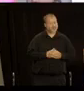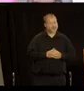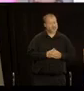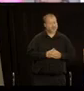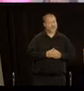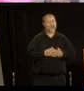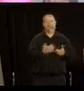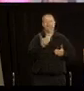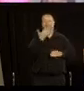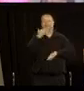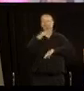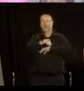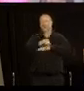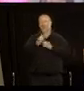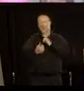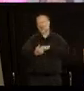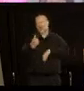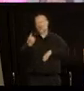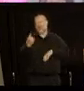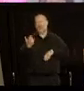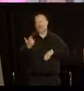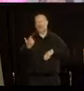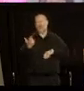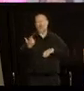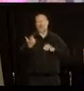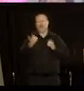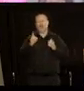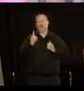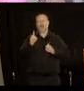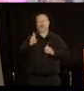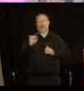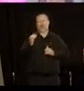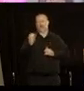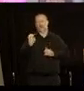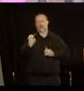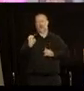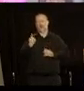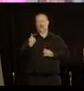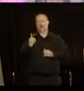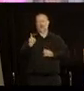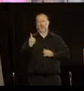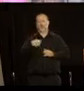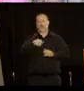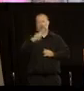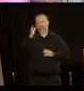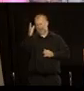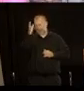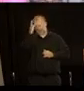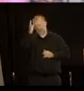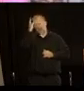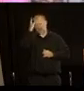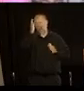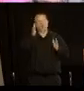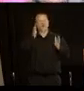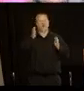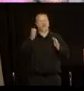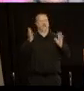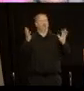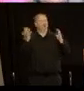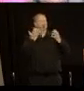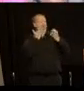Hey, good evening, everyone. So I'm Dr. Joe Latipo. I'm a dad. Hey.